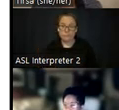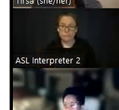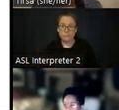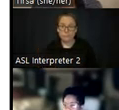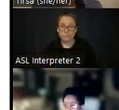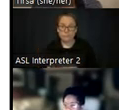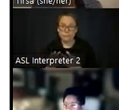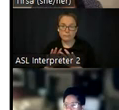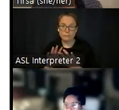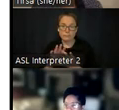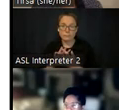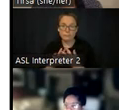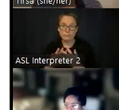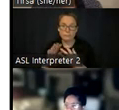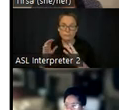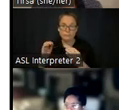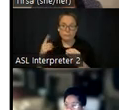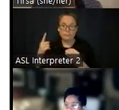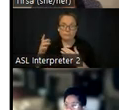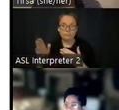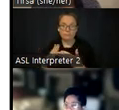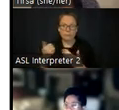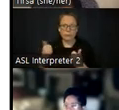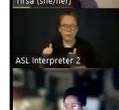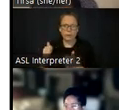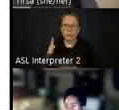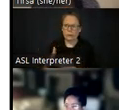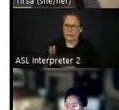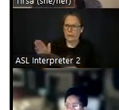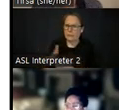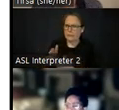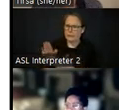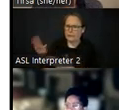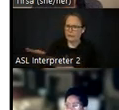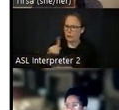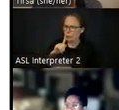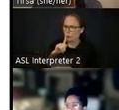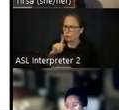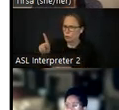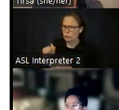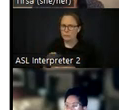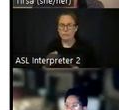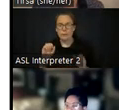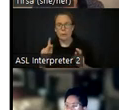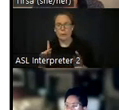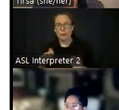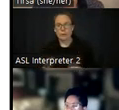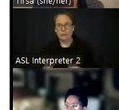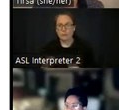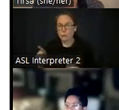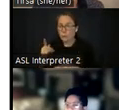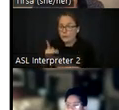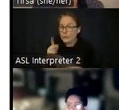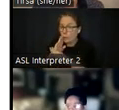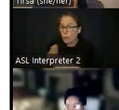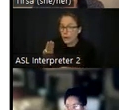I'm trying to stop the singing right now behind me. I'm sorry. Thank you for keeping quiet, Maya, so